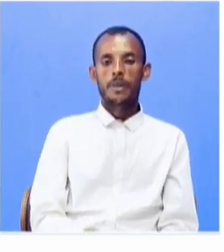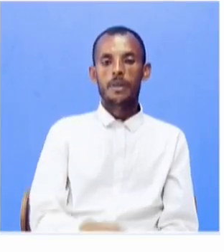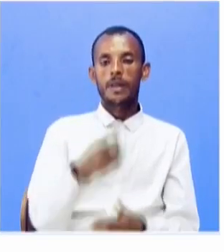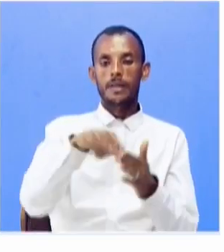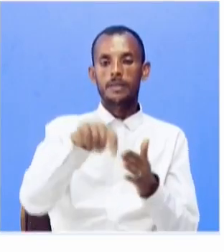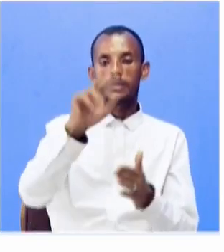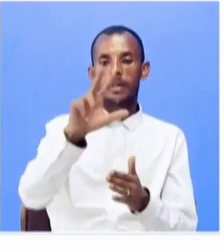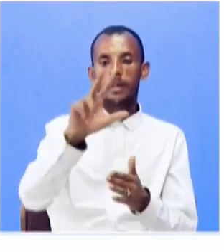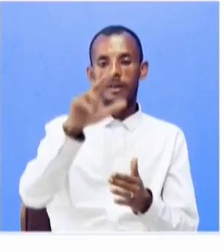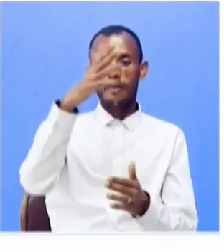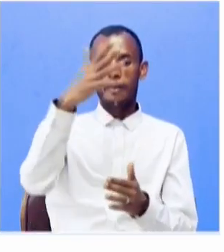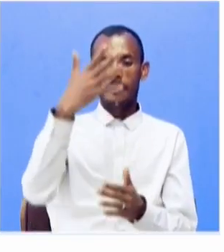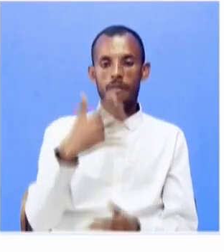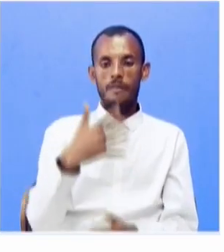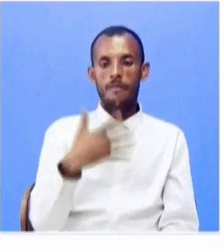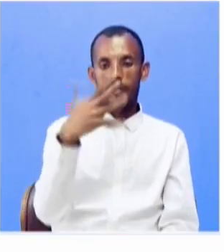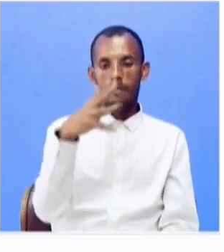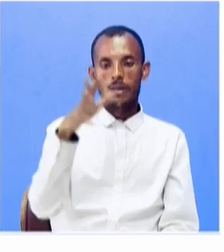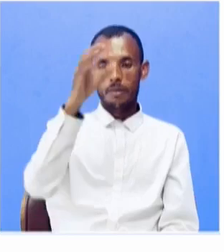15%